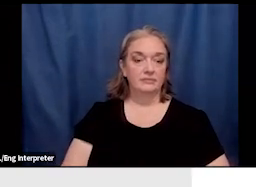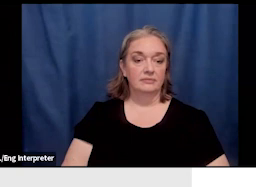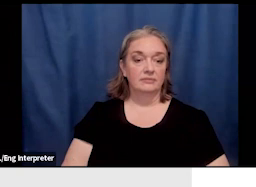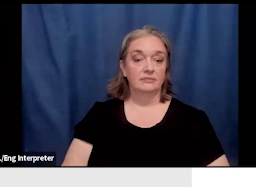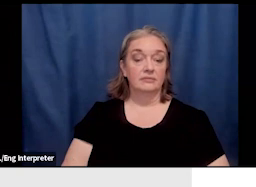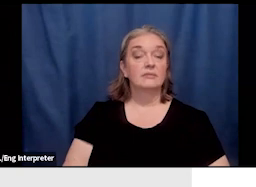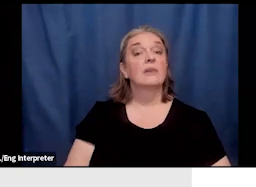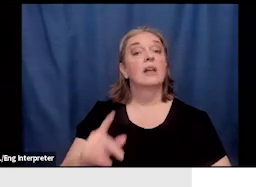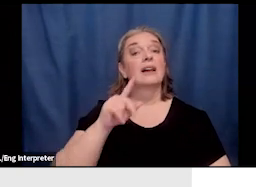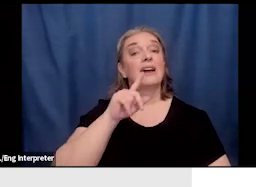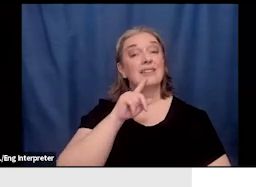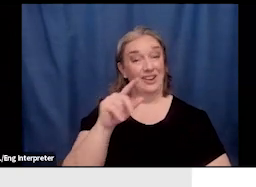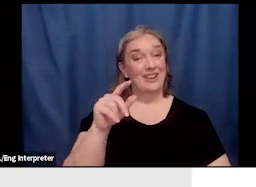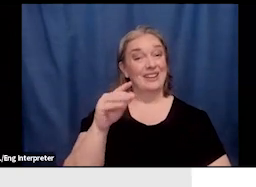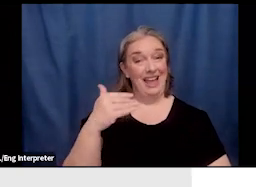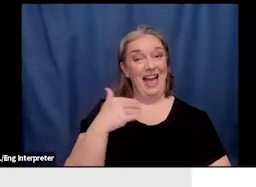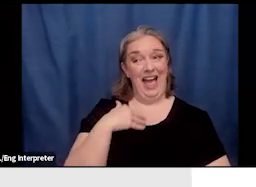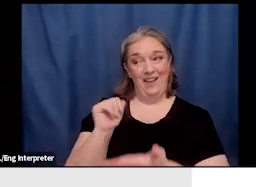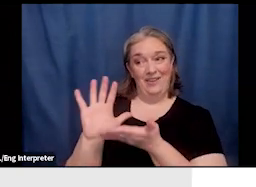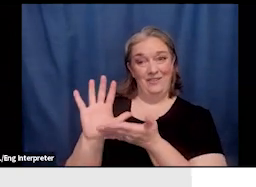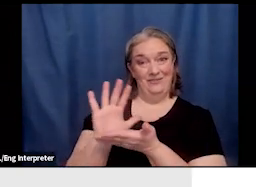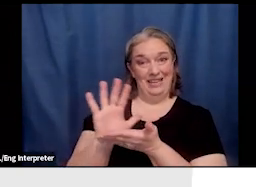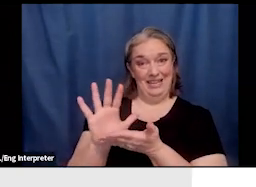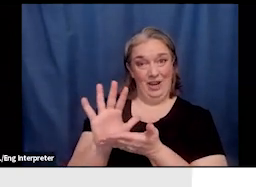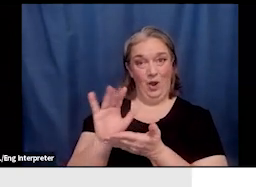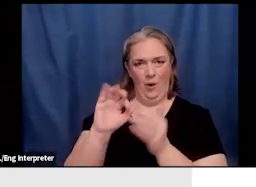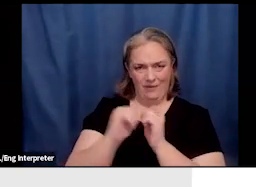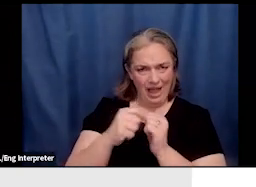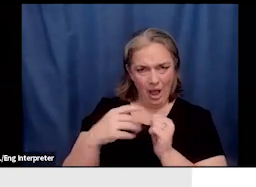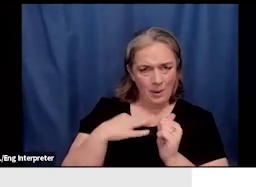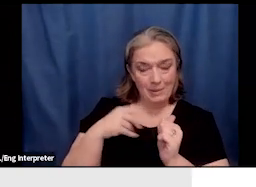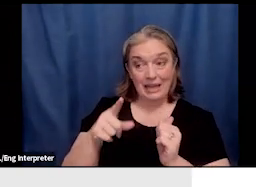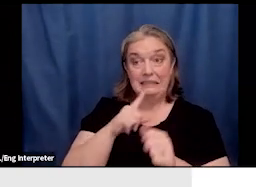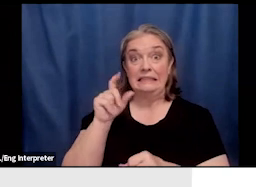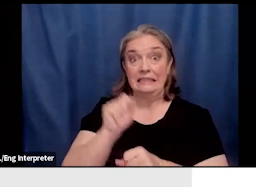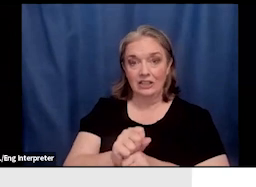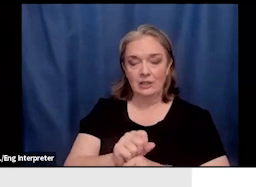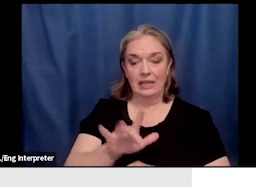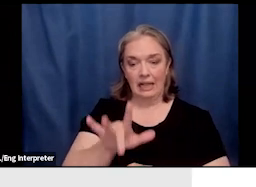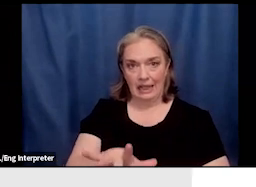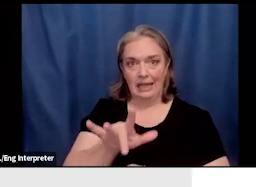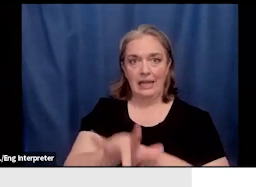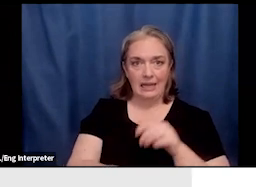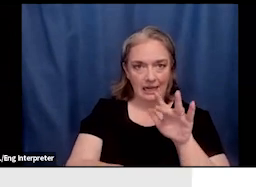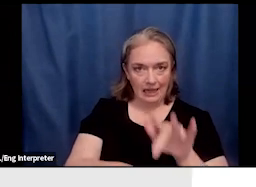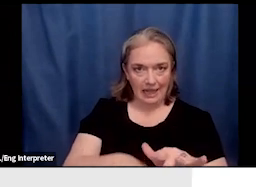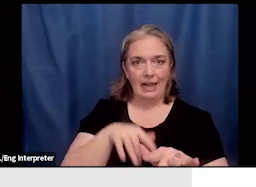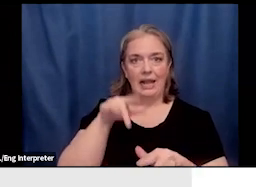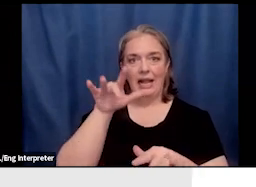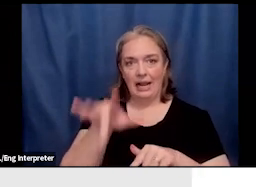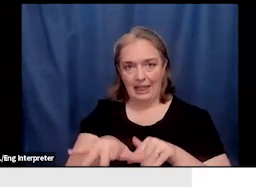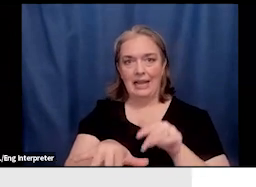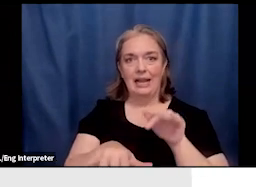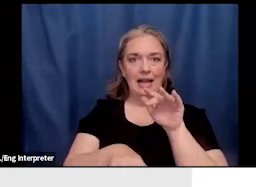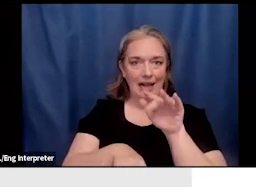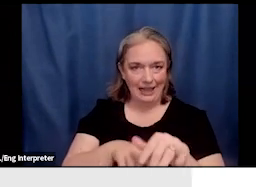tutorial video on Arts and History's website, so literally walking step by step through how to create an